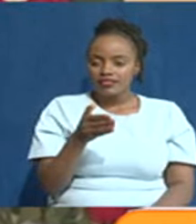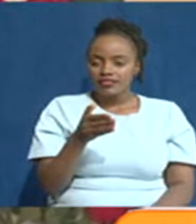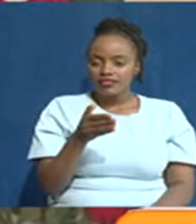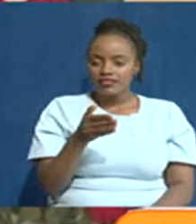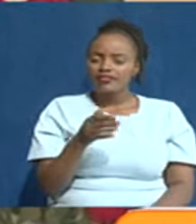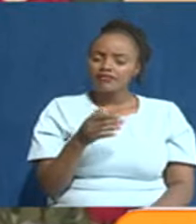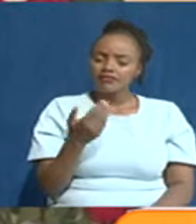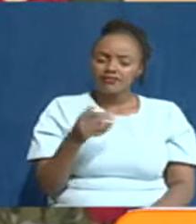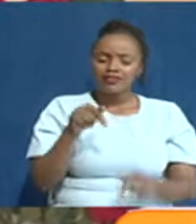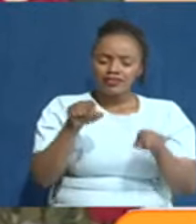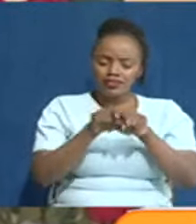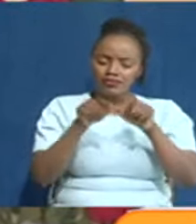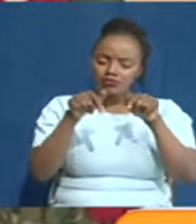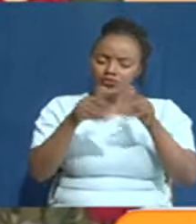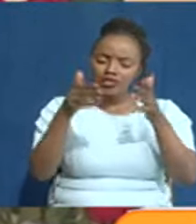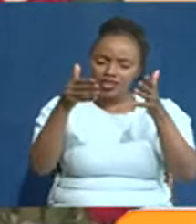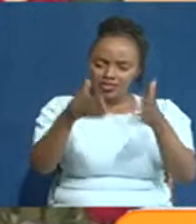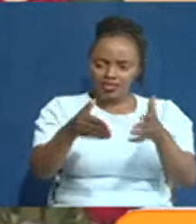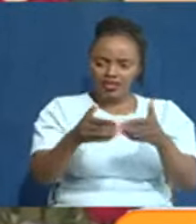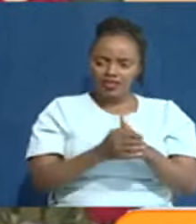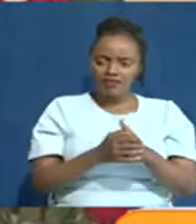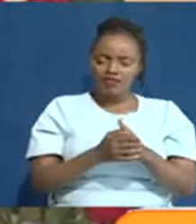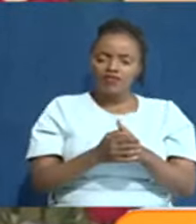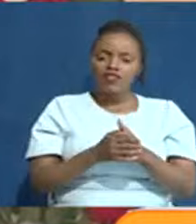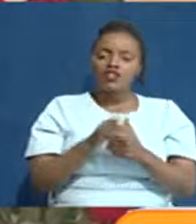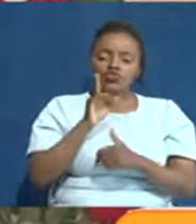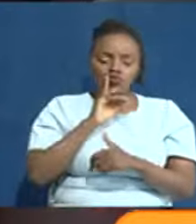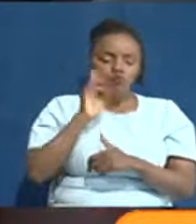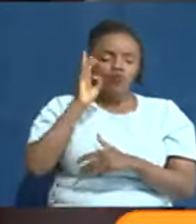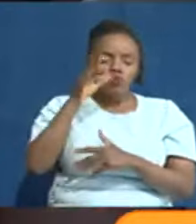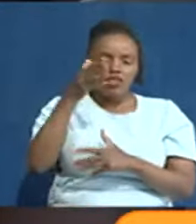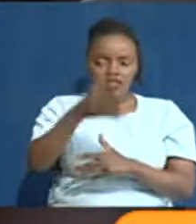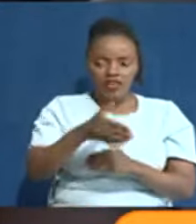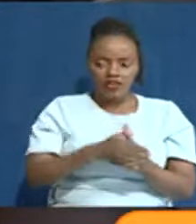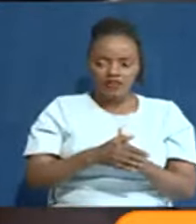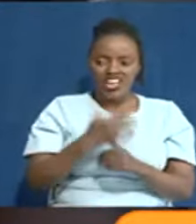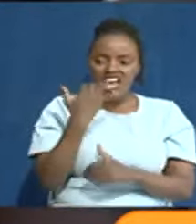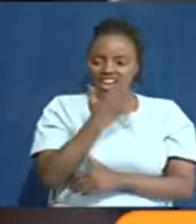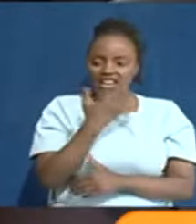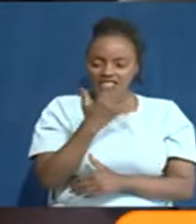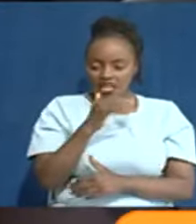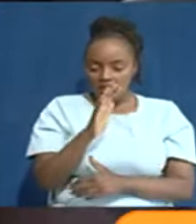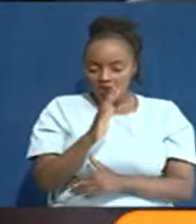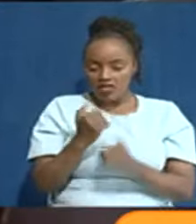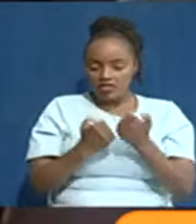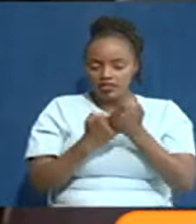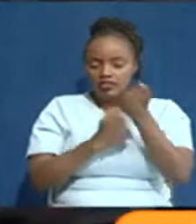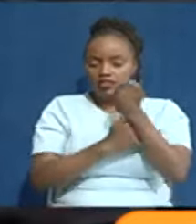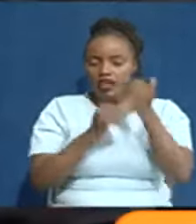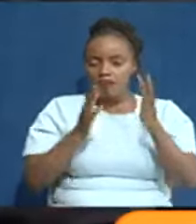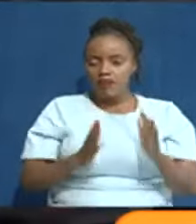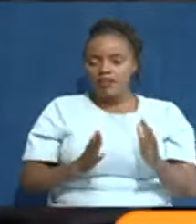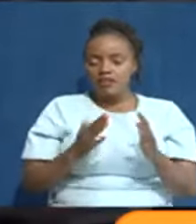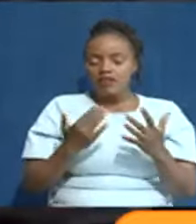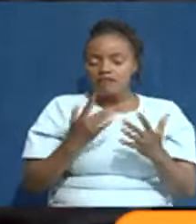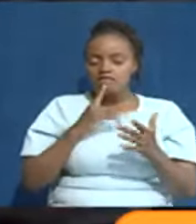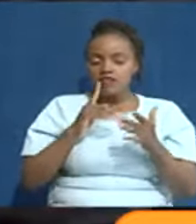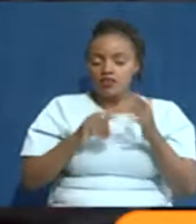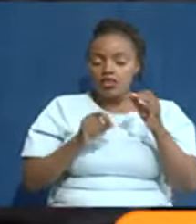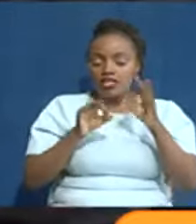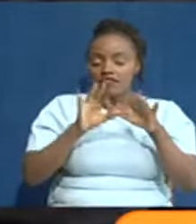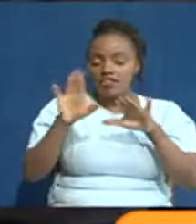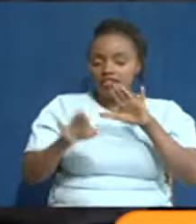they are there today, they will be there tomorrow. Gachagua's allies issuing veiled threats should the country's second